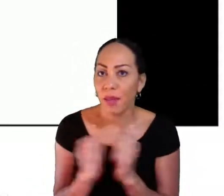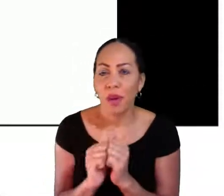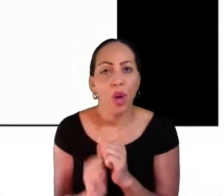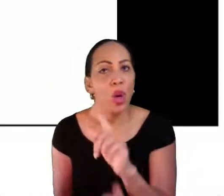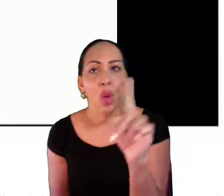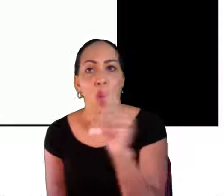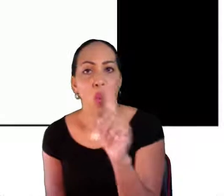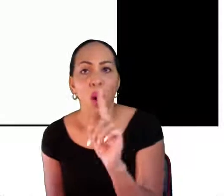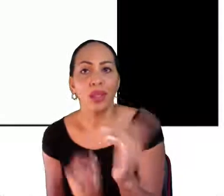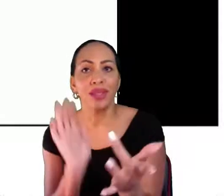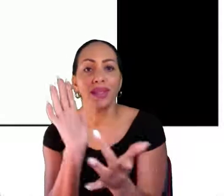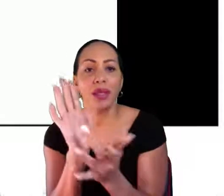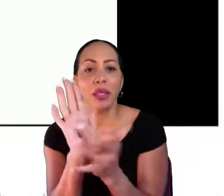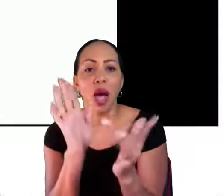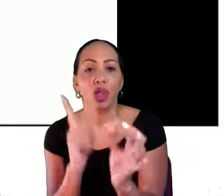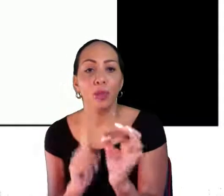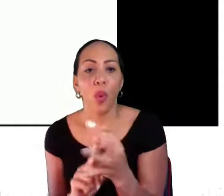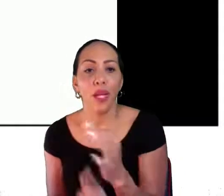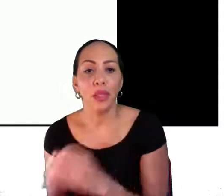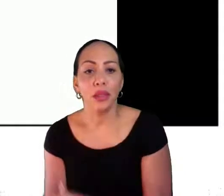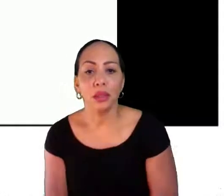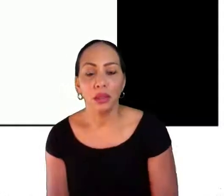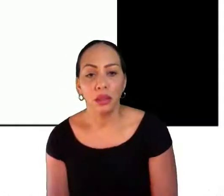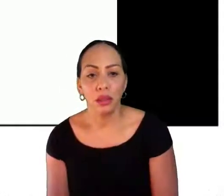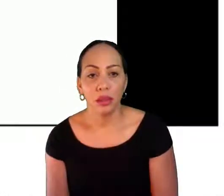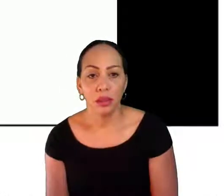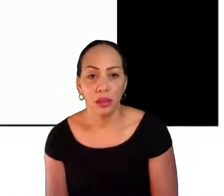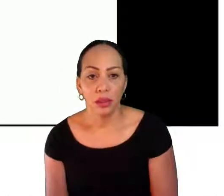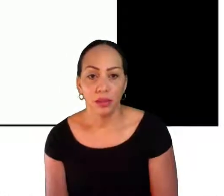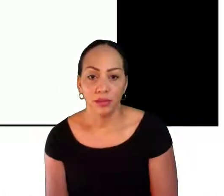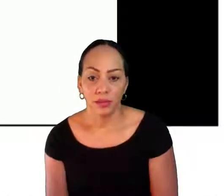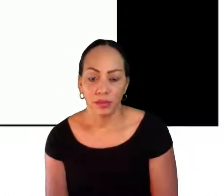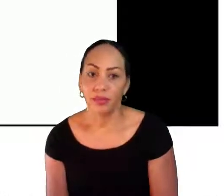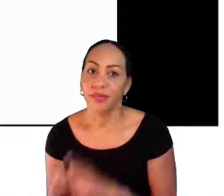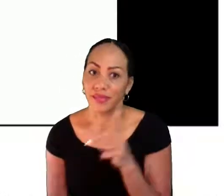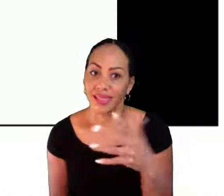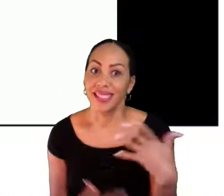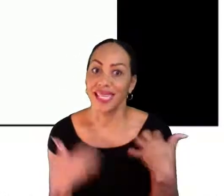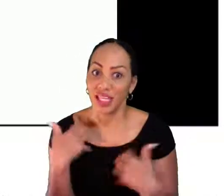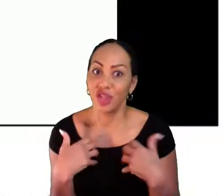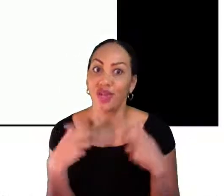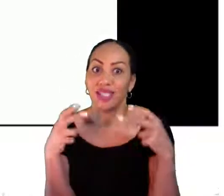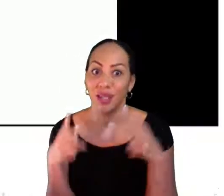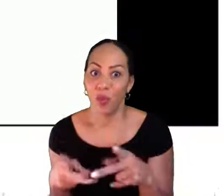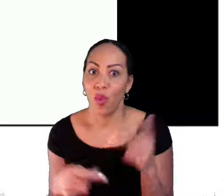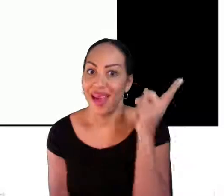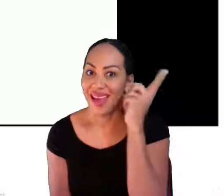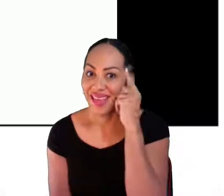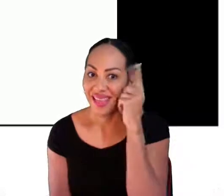mean and how you might work with it is a really interesting way of thinking.